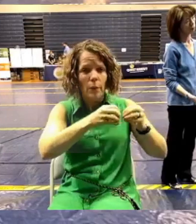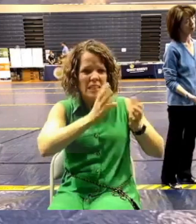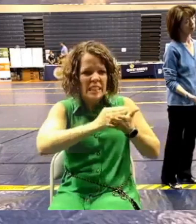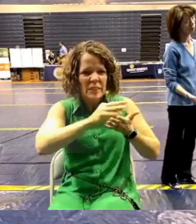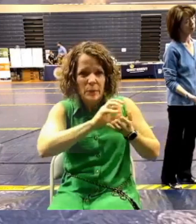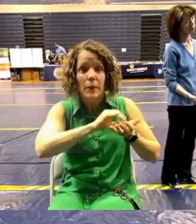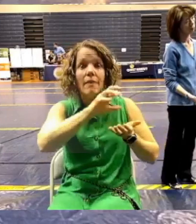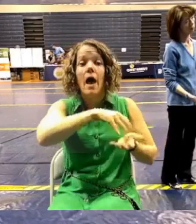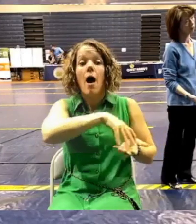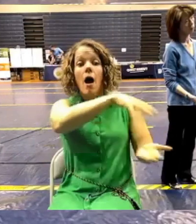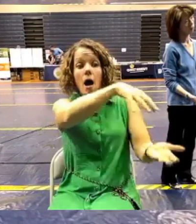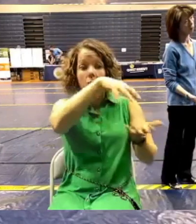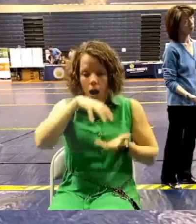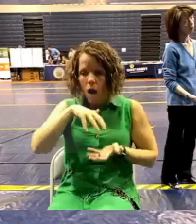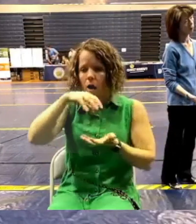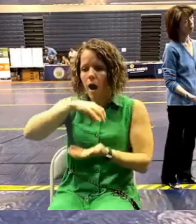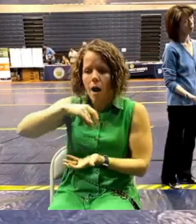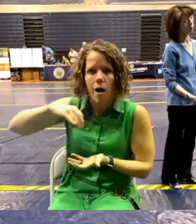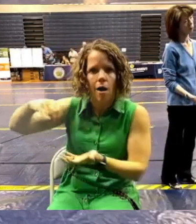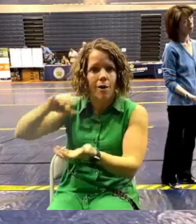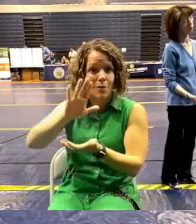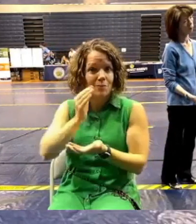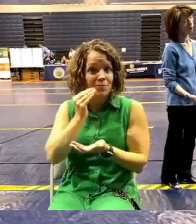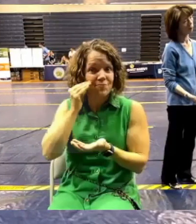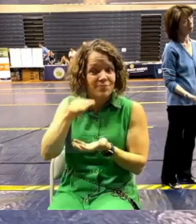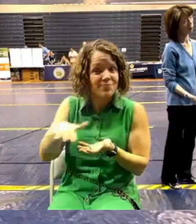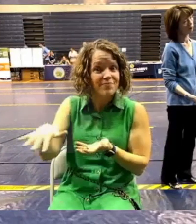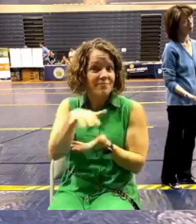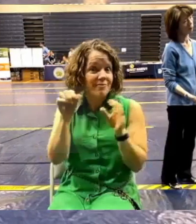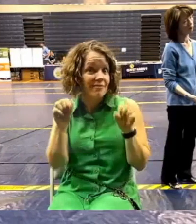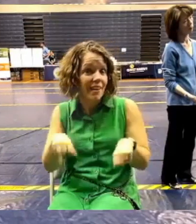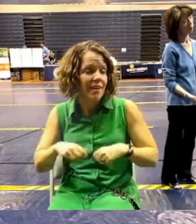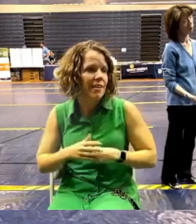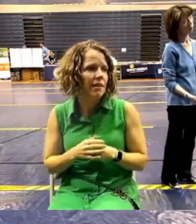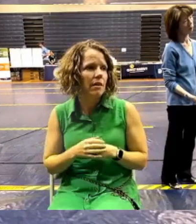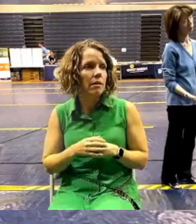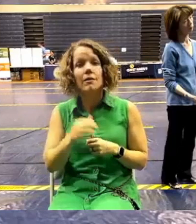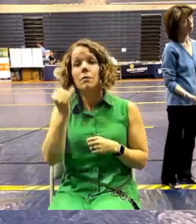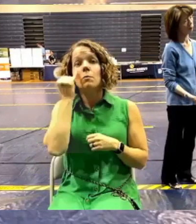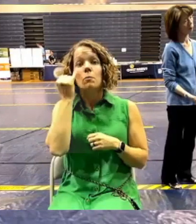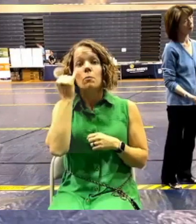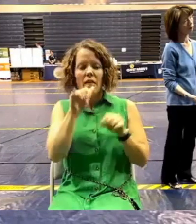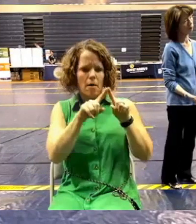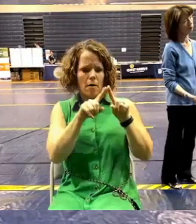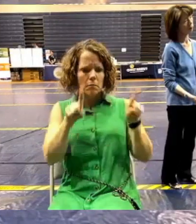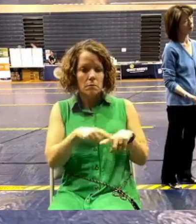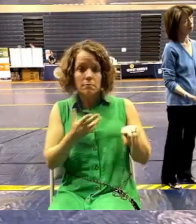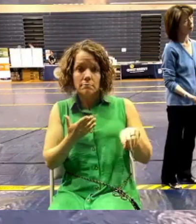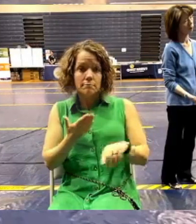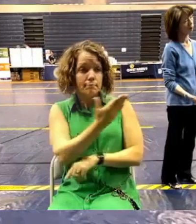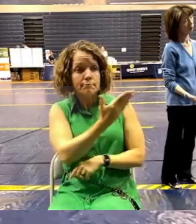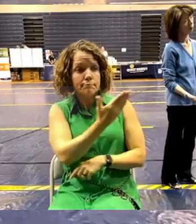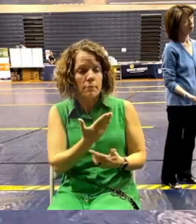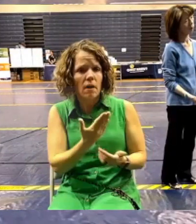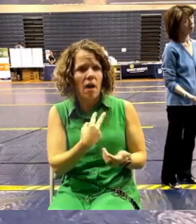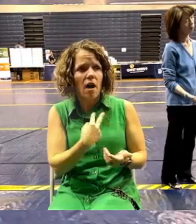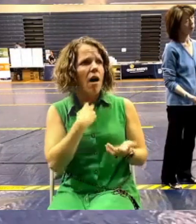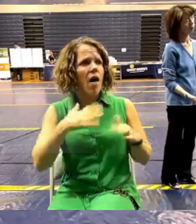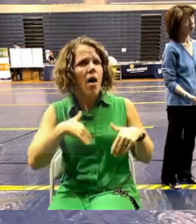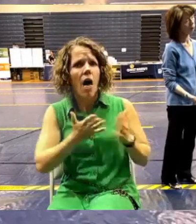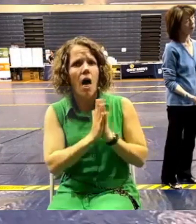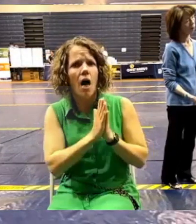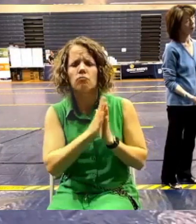already turned in your right of entry and it's been accepted, it's not too late. You can, when you get your